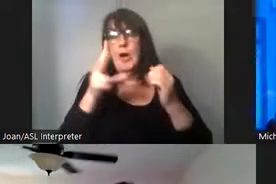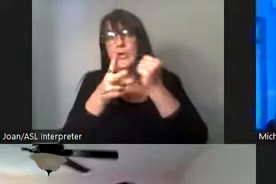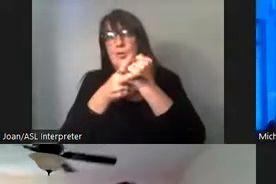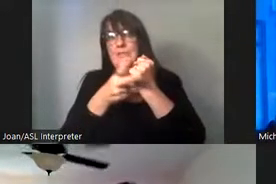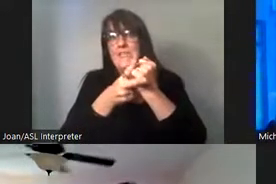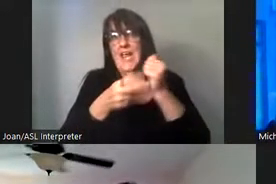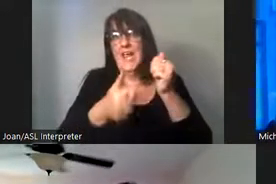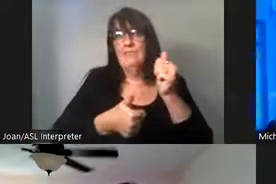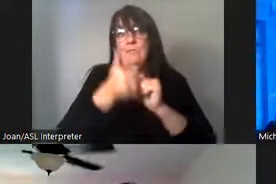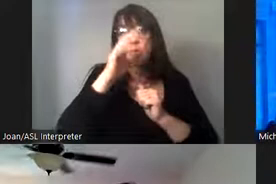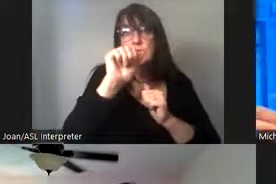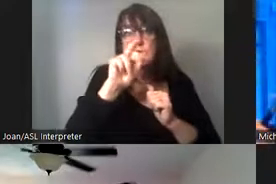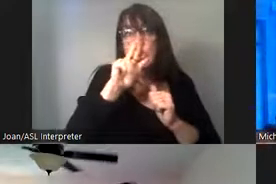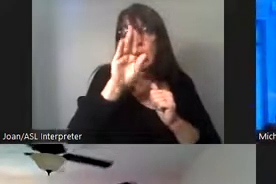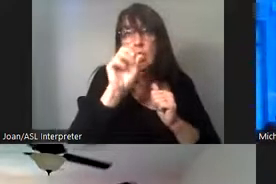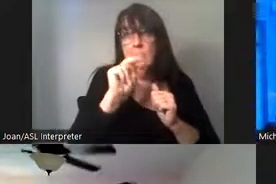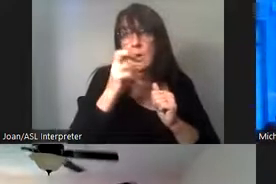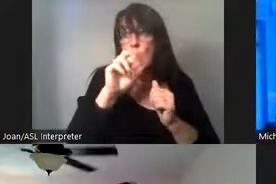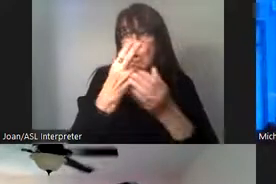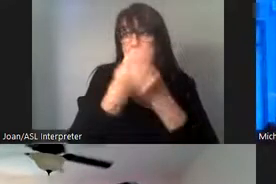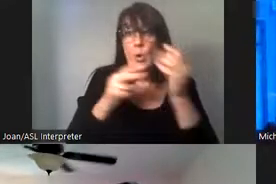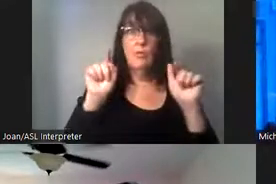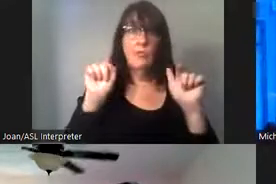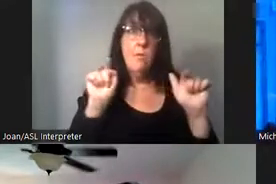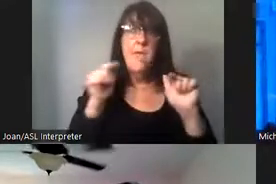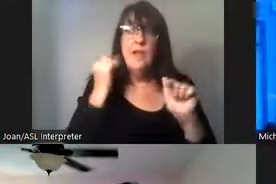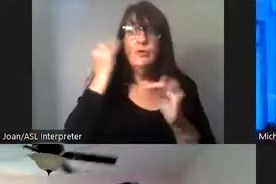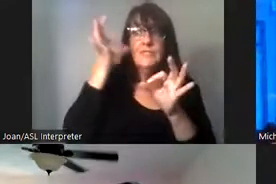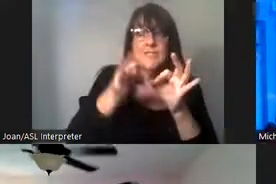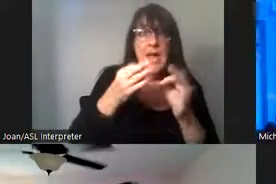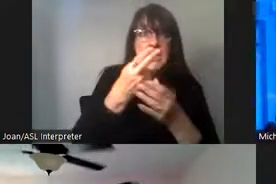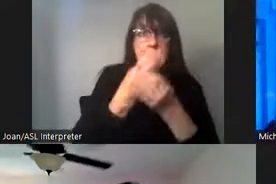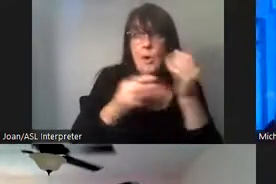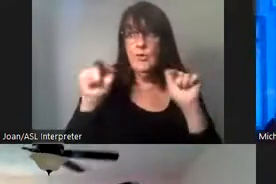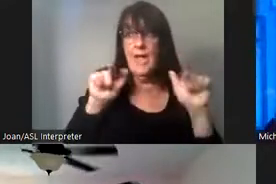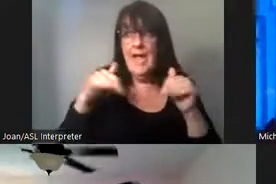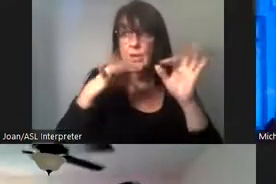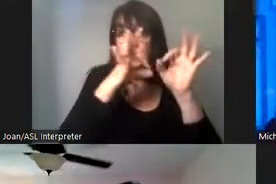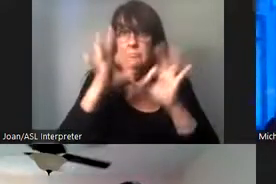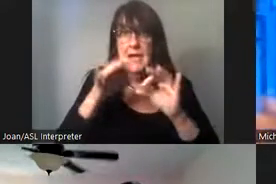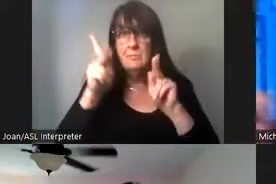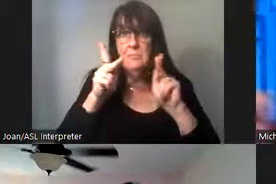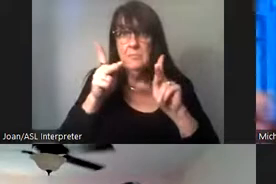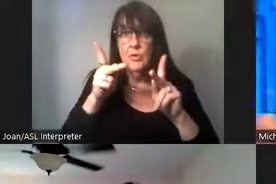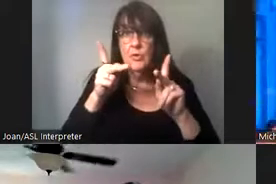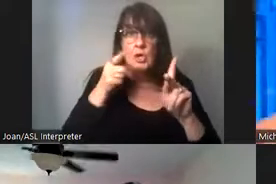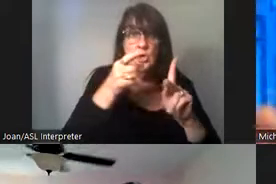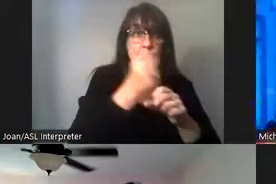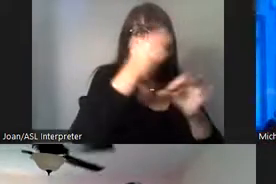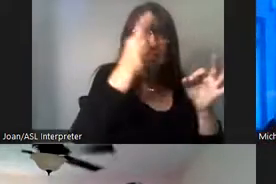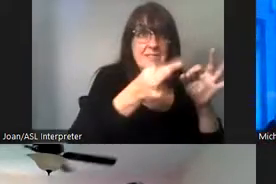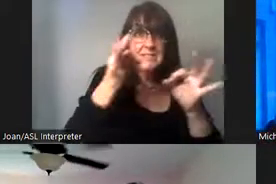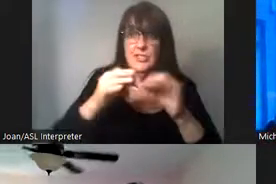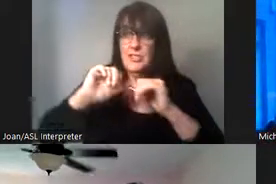carbon, right? Or both. And then if you decide both, how are you going to explain to the people who need to make decisions how to trade off those